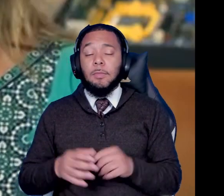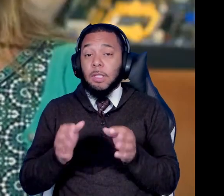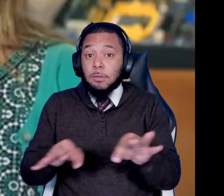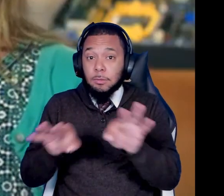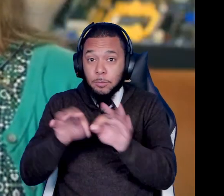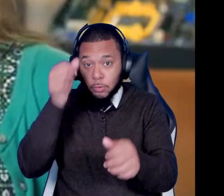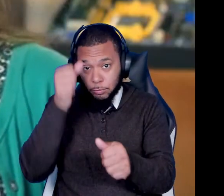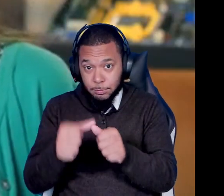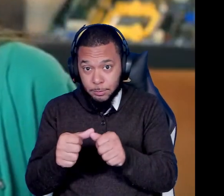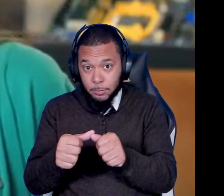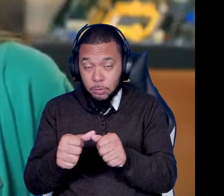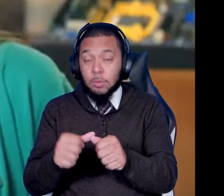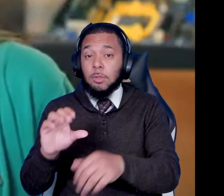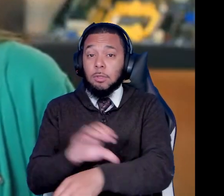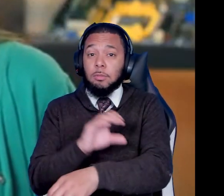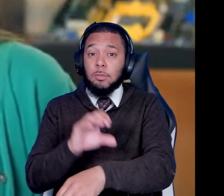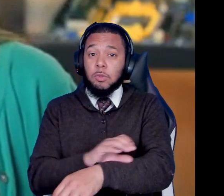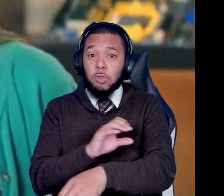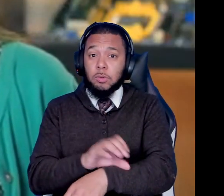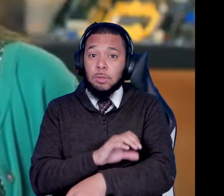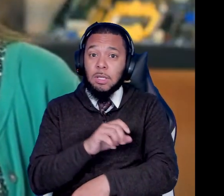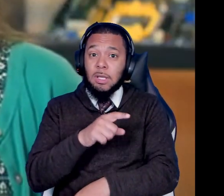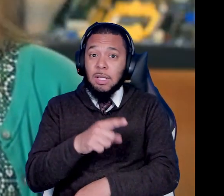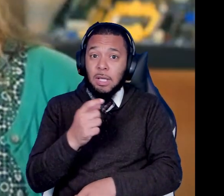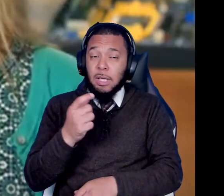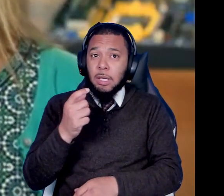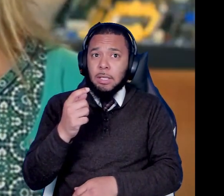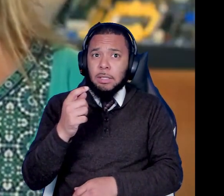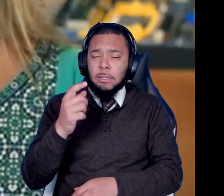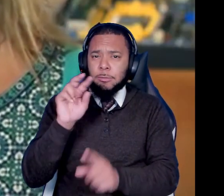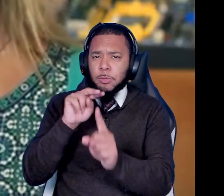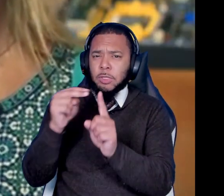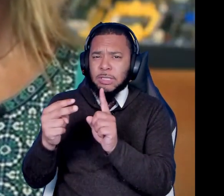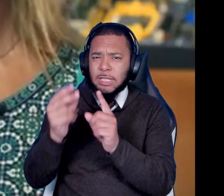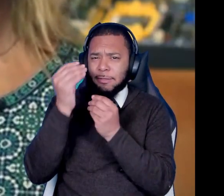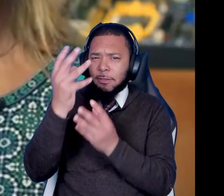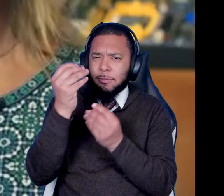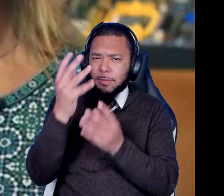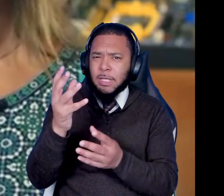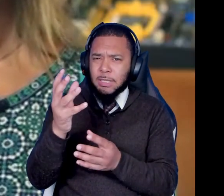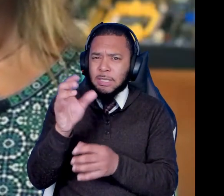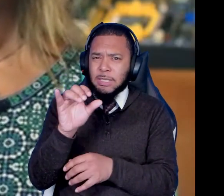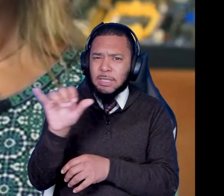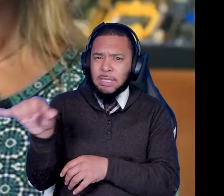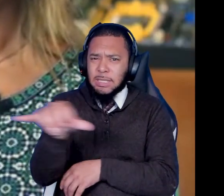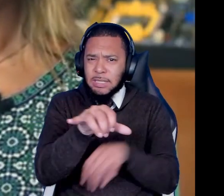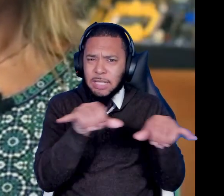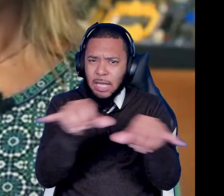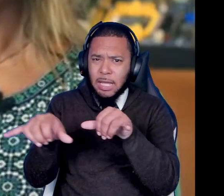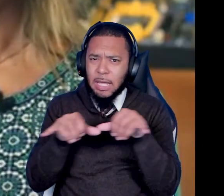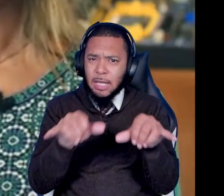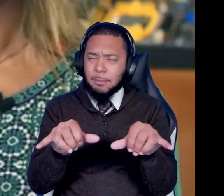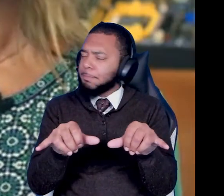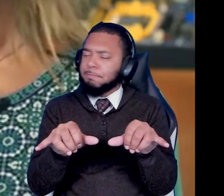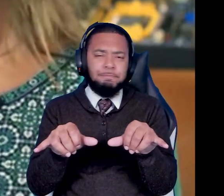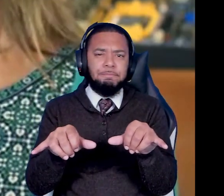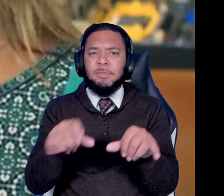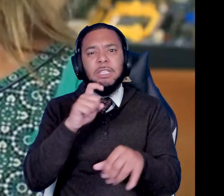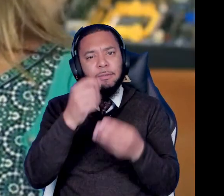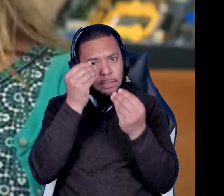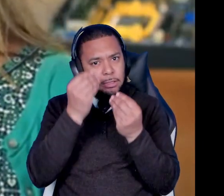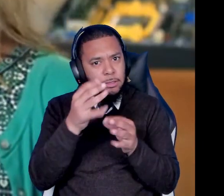to understand that computers don't see all data the same, and they need to be told what type of data they'll be